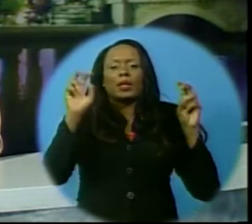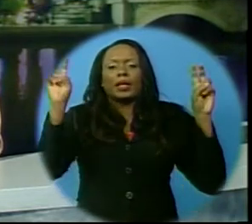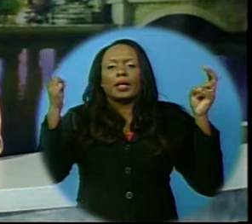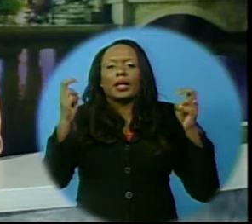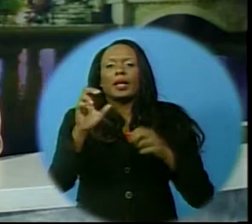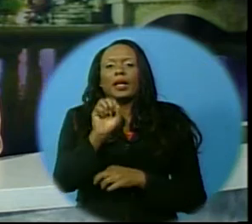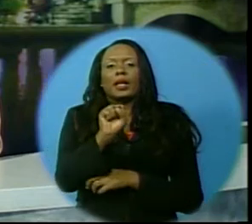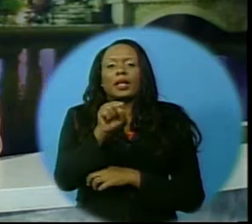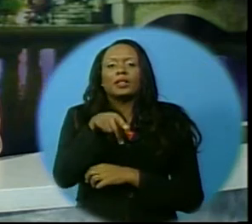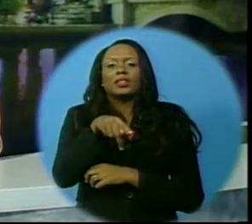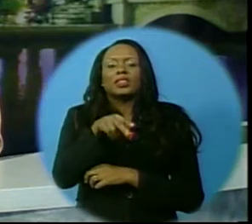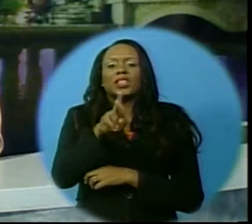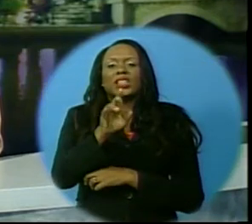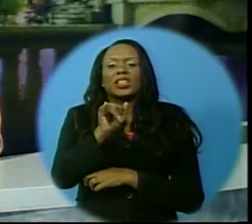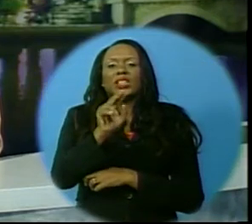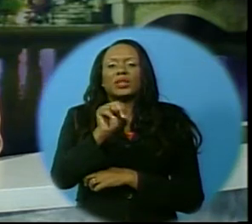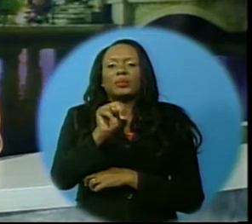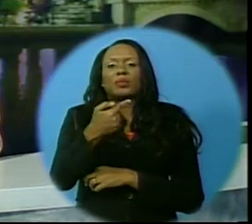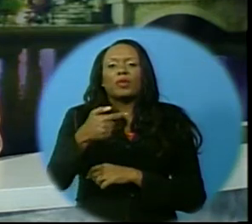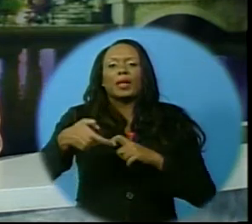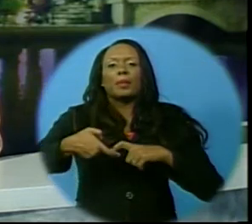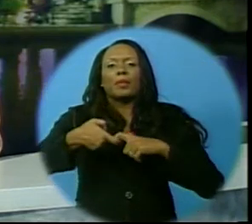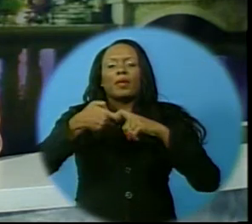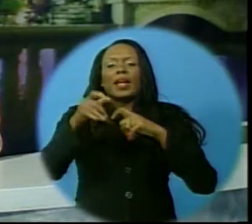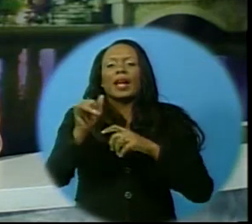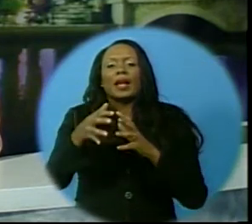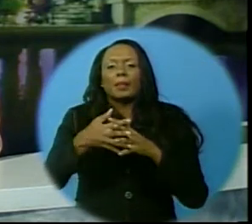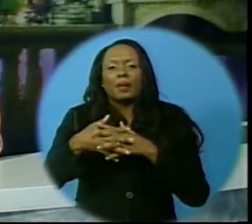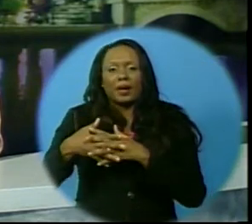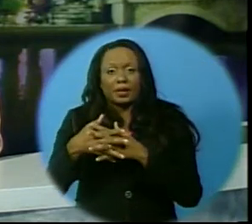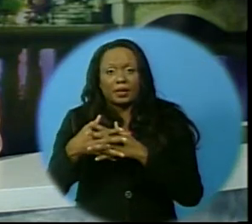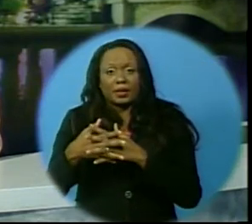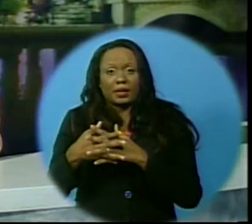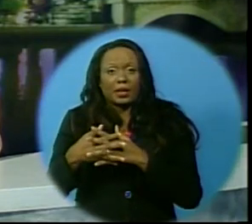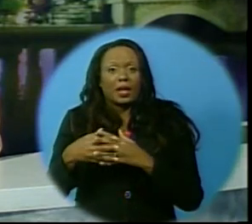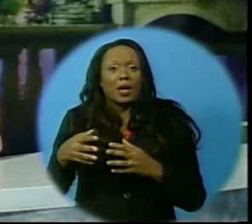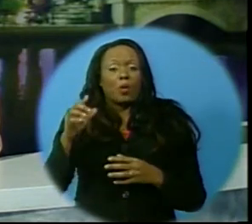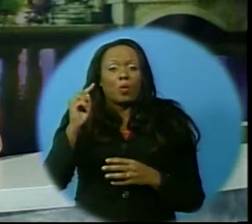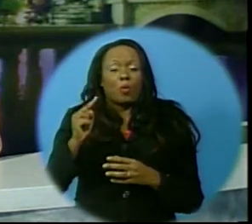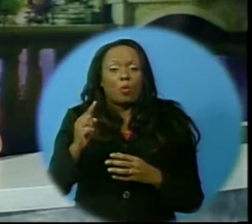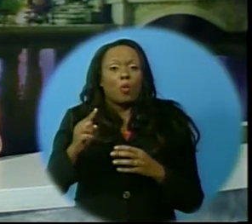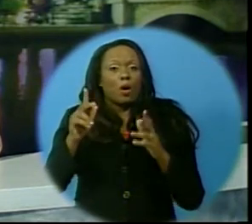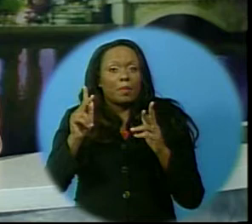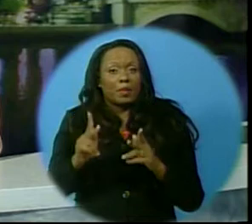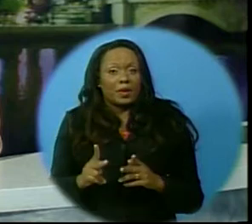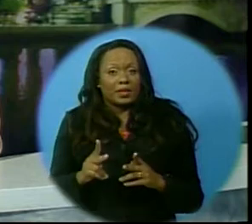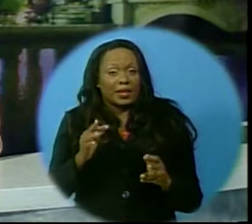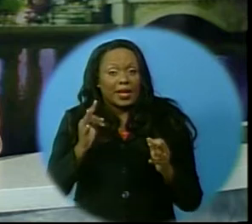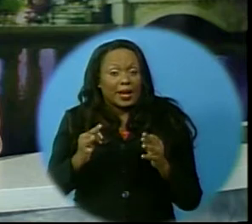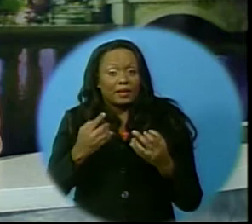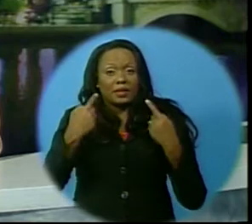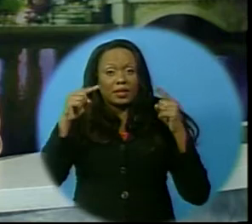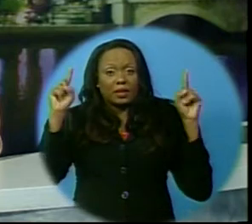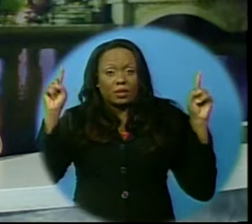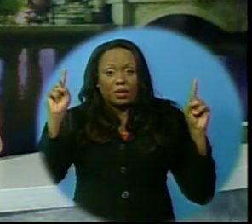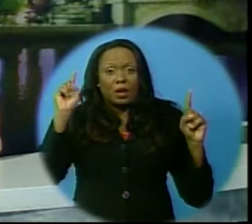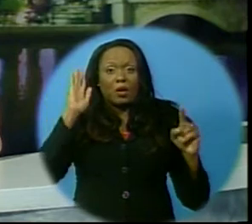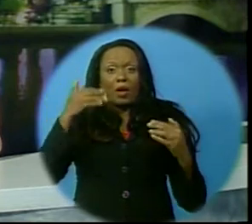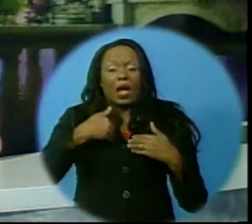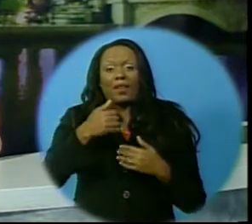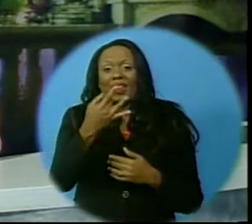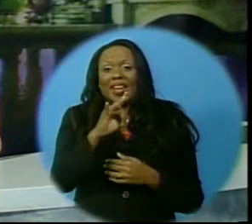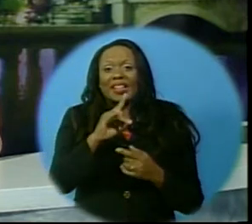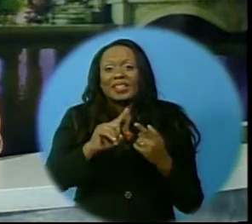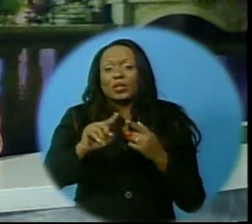Chetvin Stewart is successful, the 2015 Juquenal Carnival will have the 18 to 20 year olds from colleges